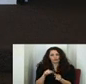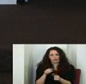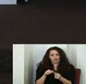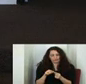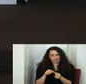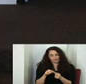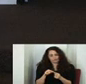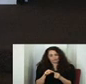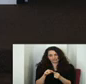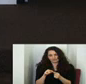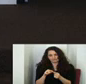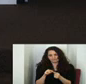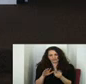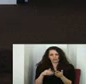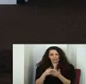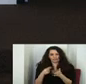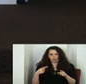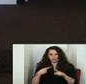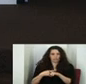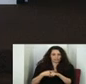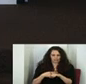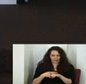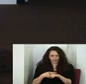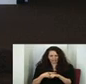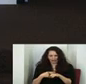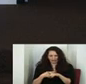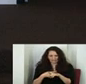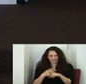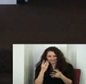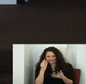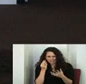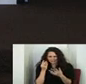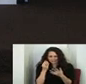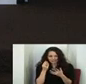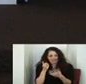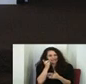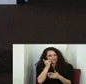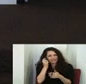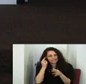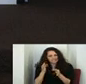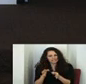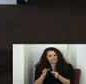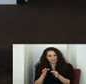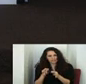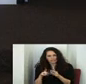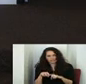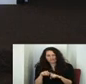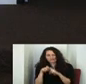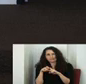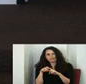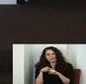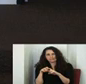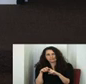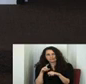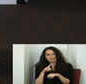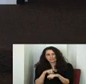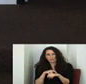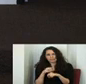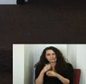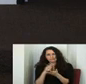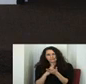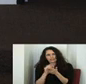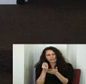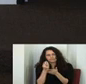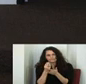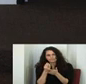in our lives or even just everyday decisions that would take us just a moment just to stop and say, how